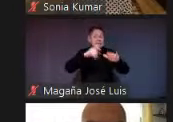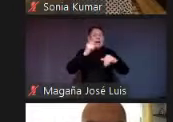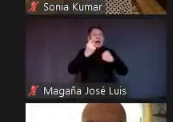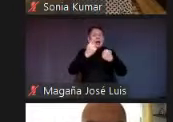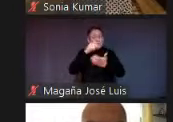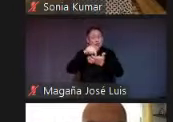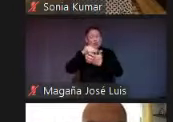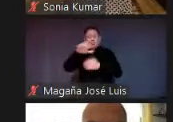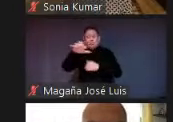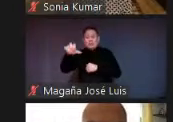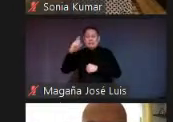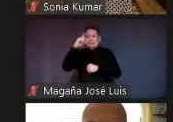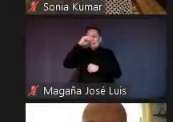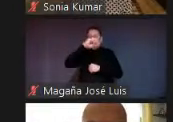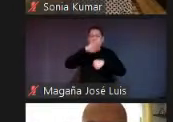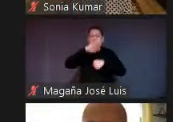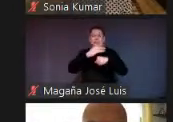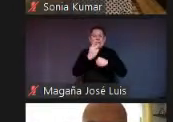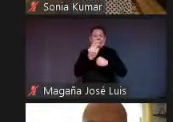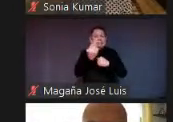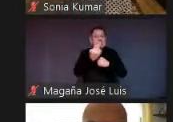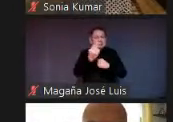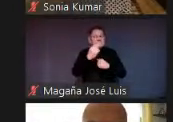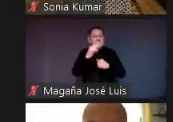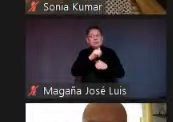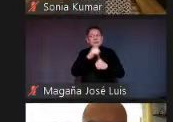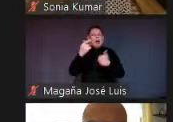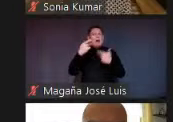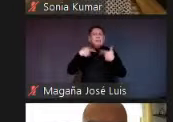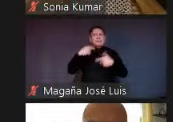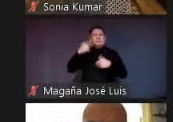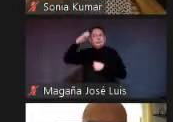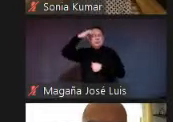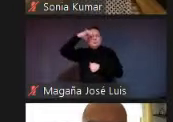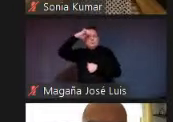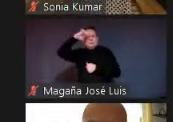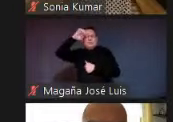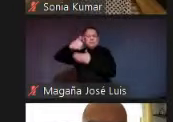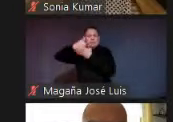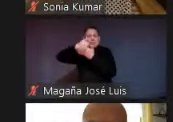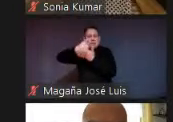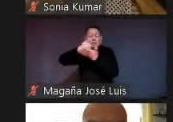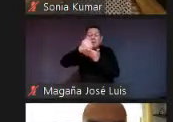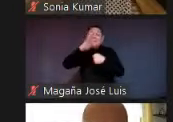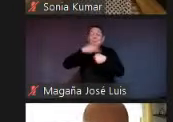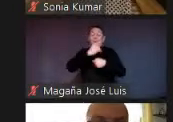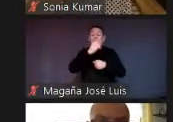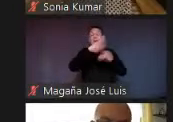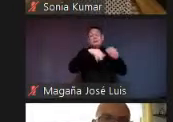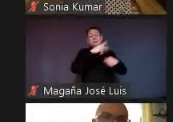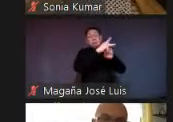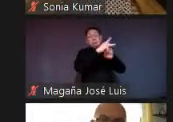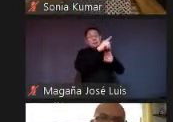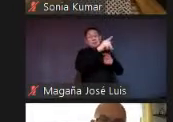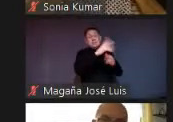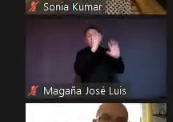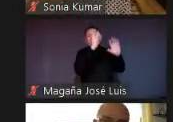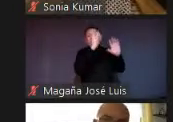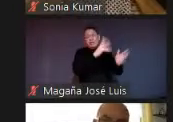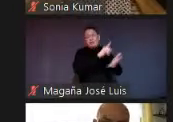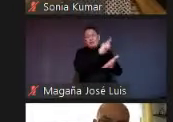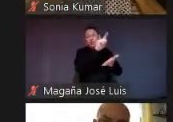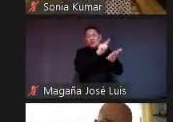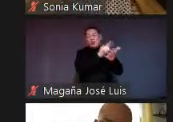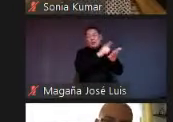the assessments. And that requires a real shift in our traditional assessment strategies from what are normally very high